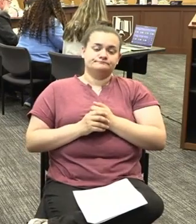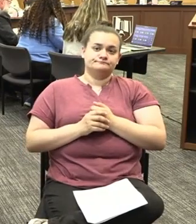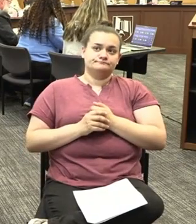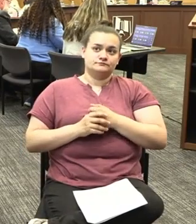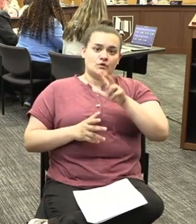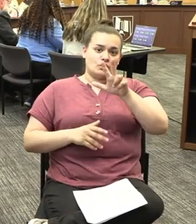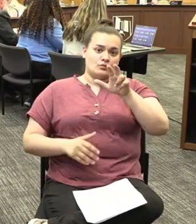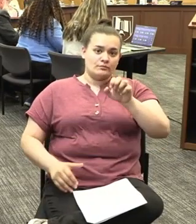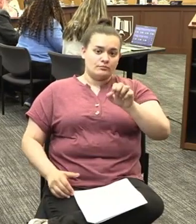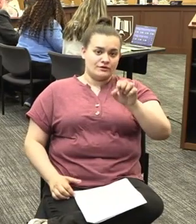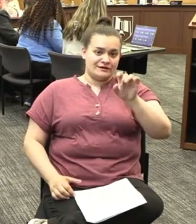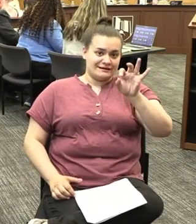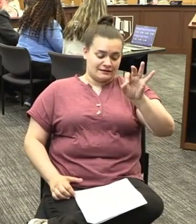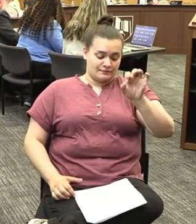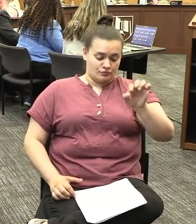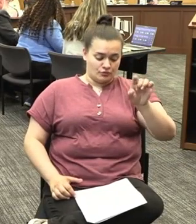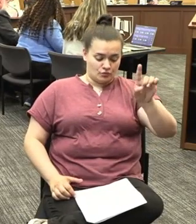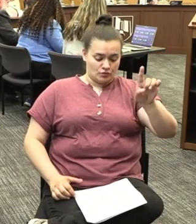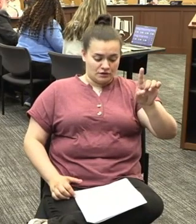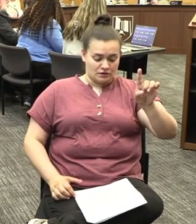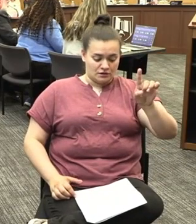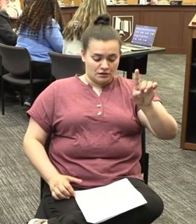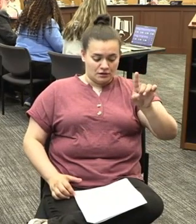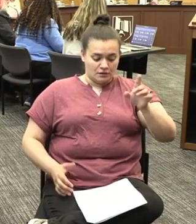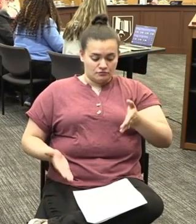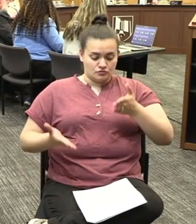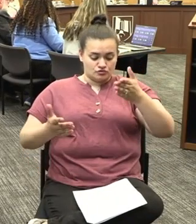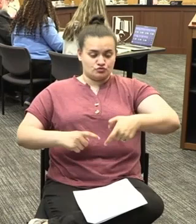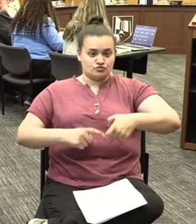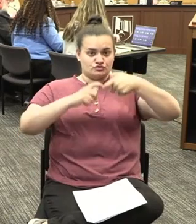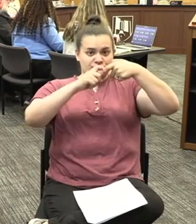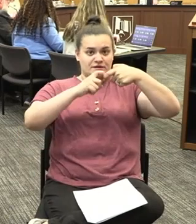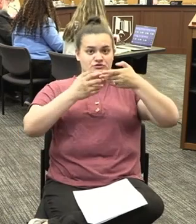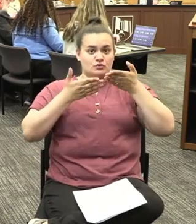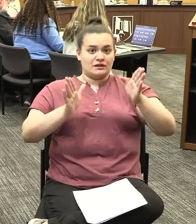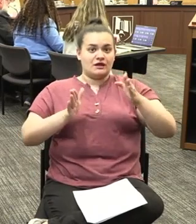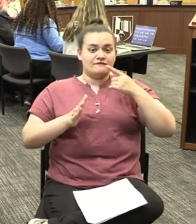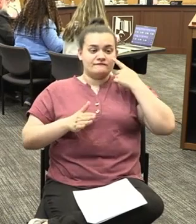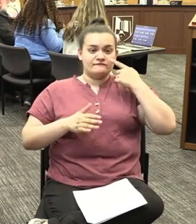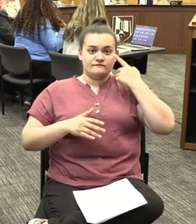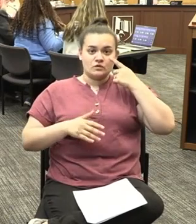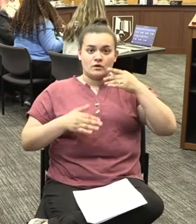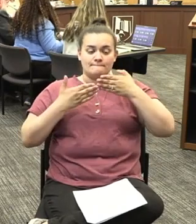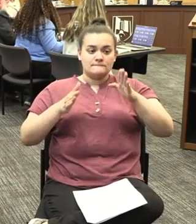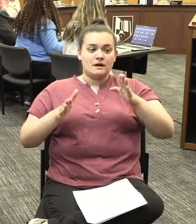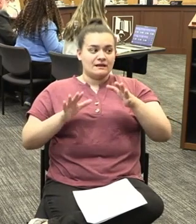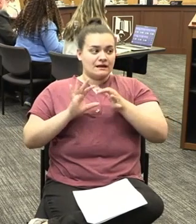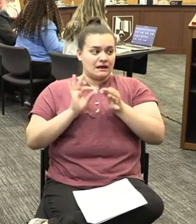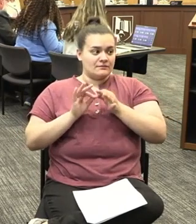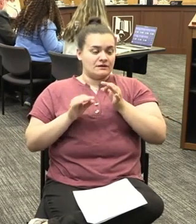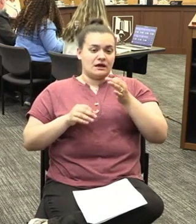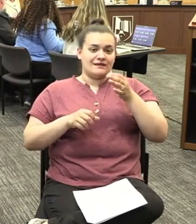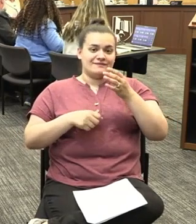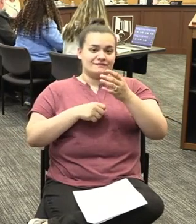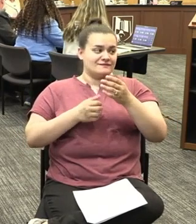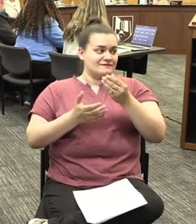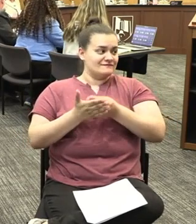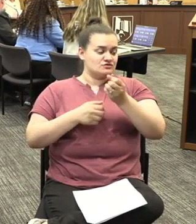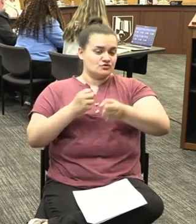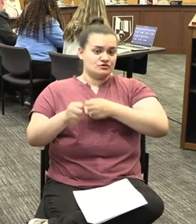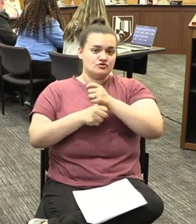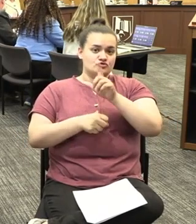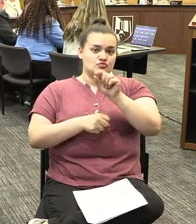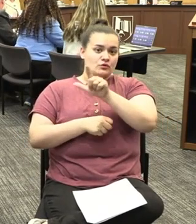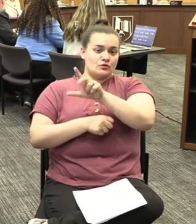Item 3.9.1 is a motion to suspend rules temporary to allow for public comment on the fiscal year 2027 budget. So